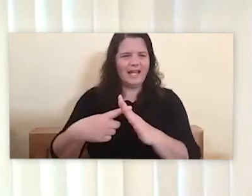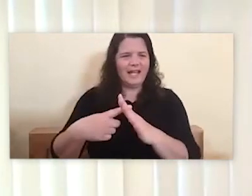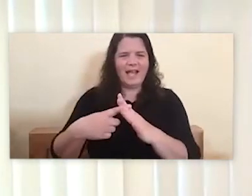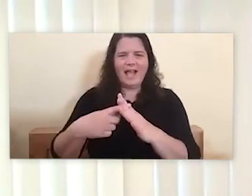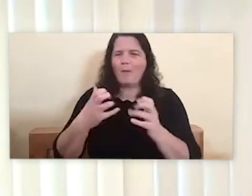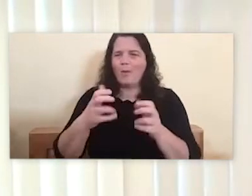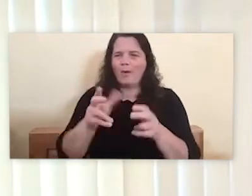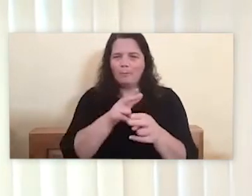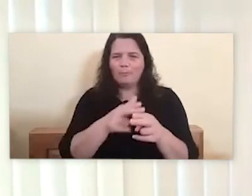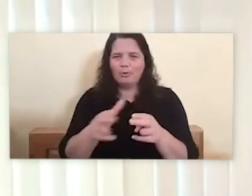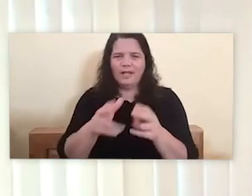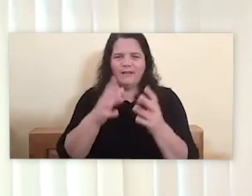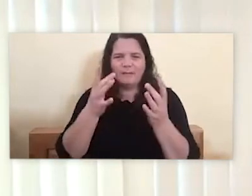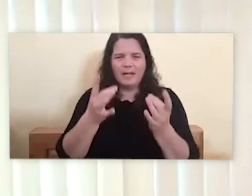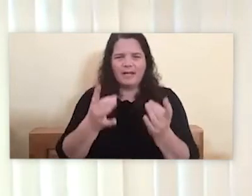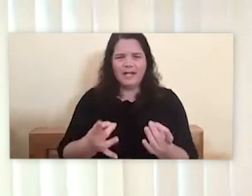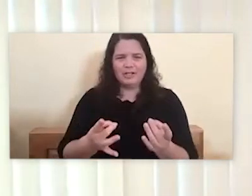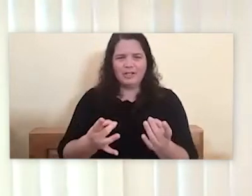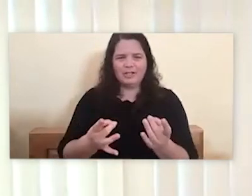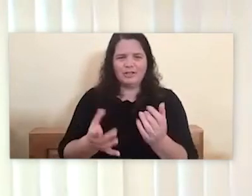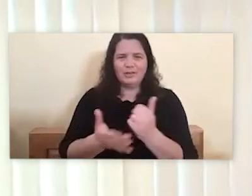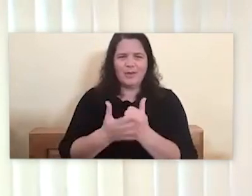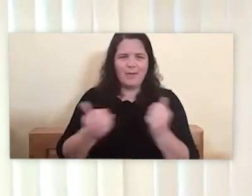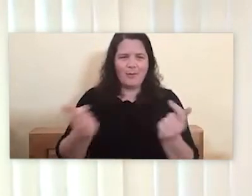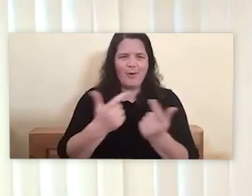arrive today, to ground